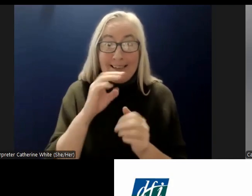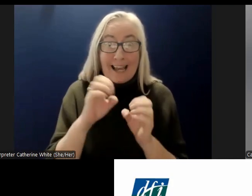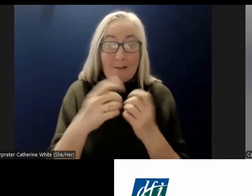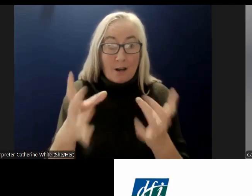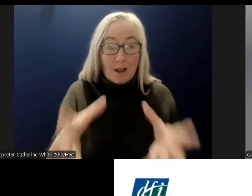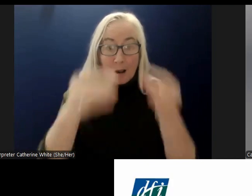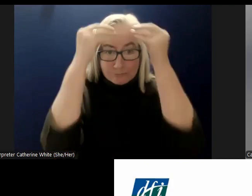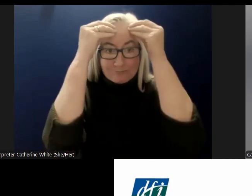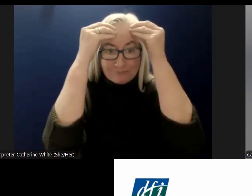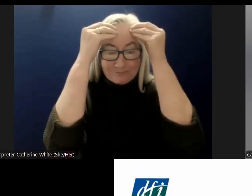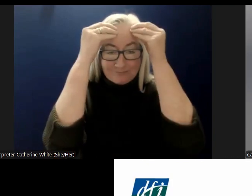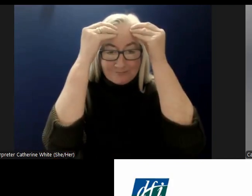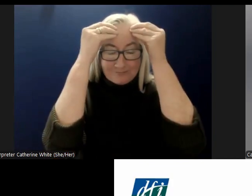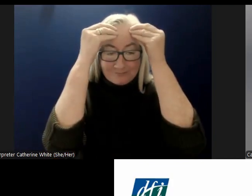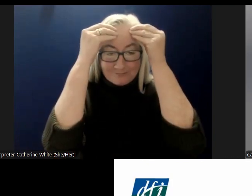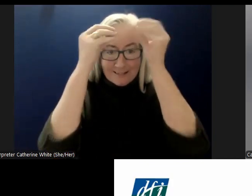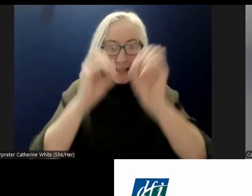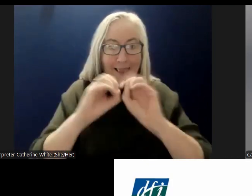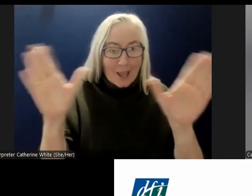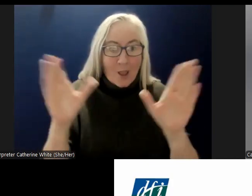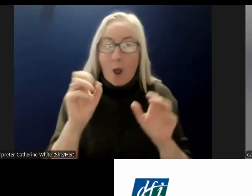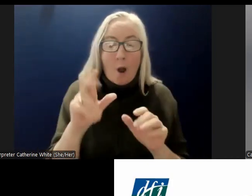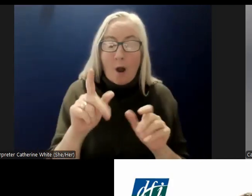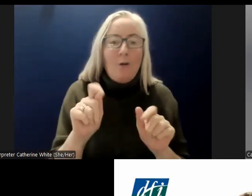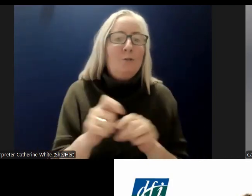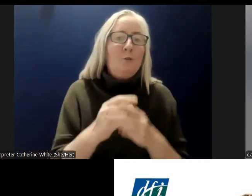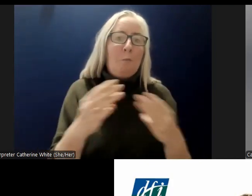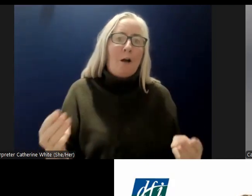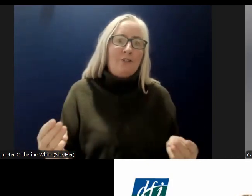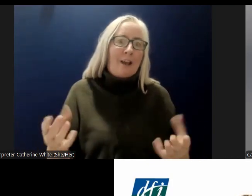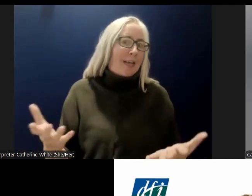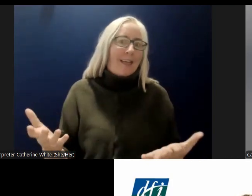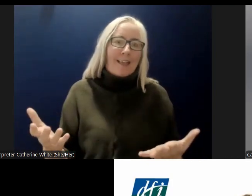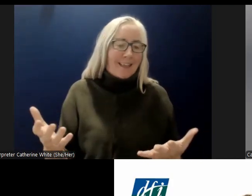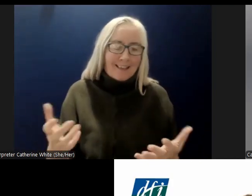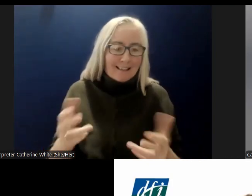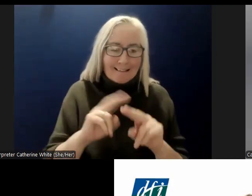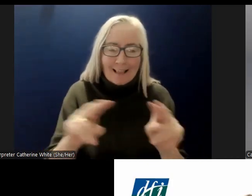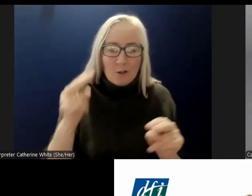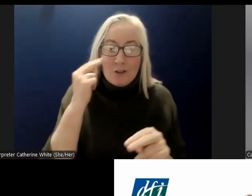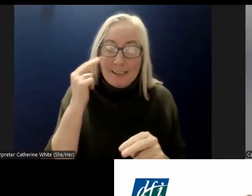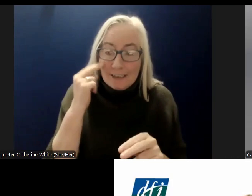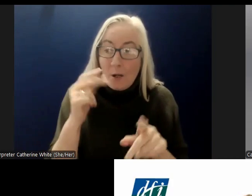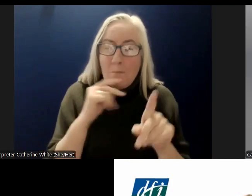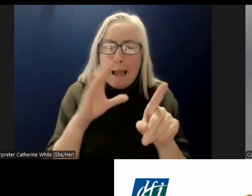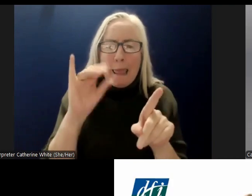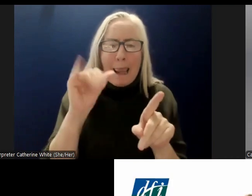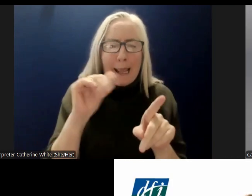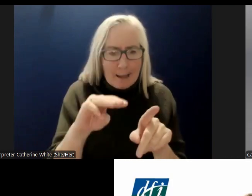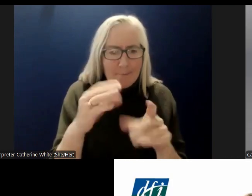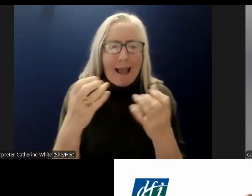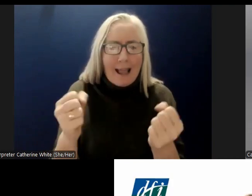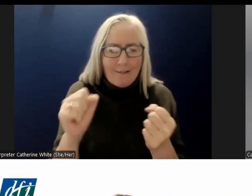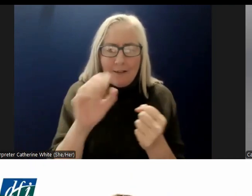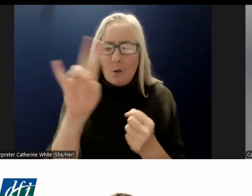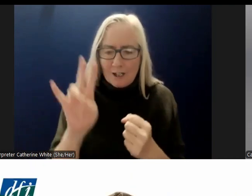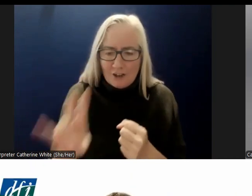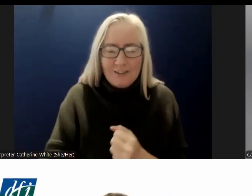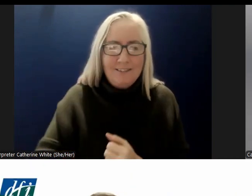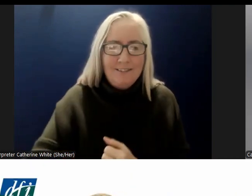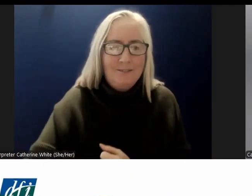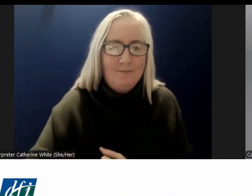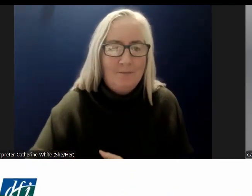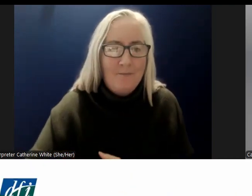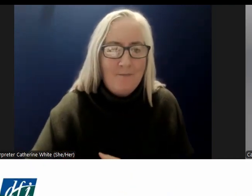it, or it's too much for people to understand. But Elaine, I think Liam has a question there. I see his hand up. Great. Oh,